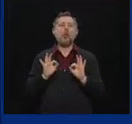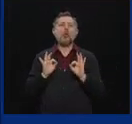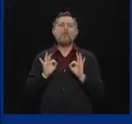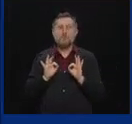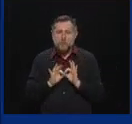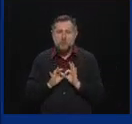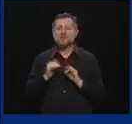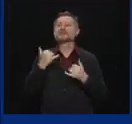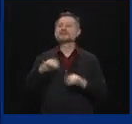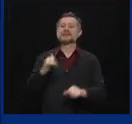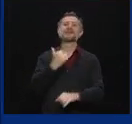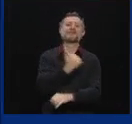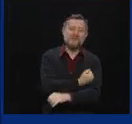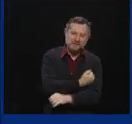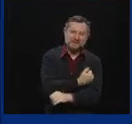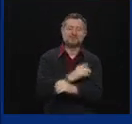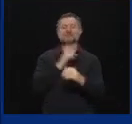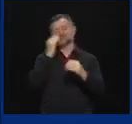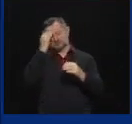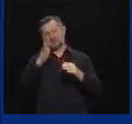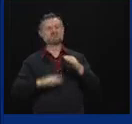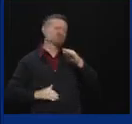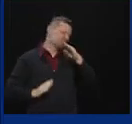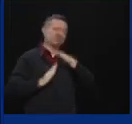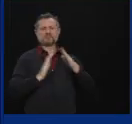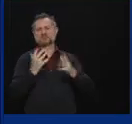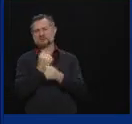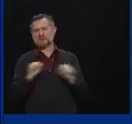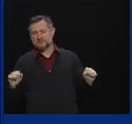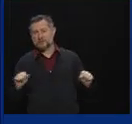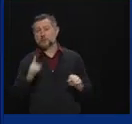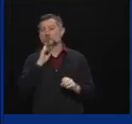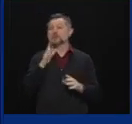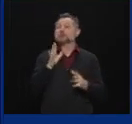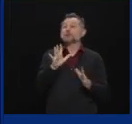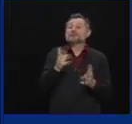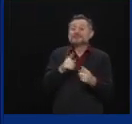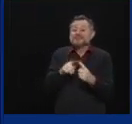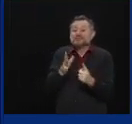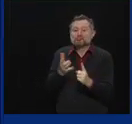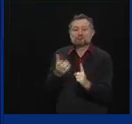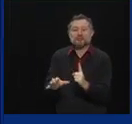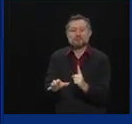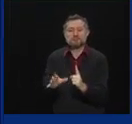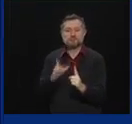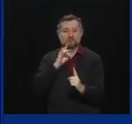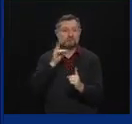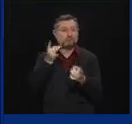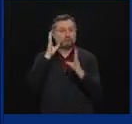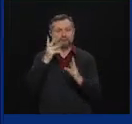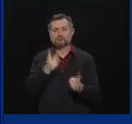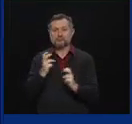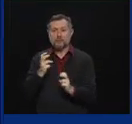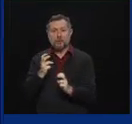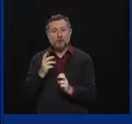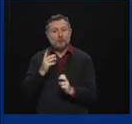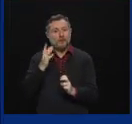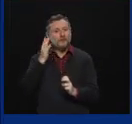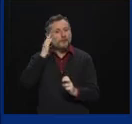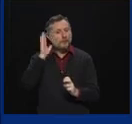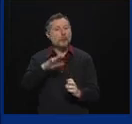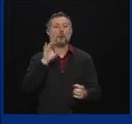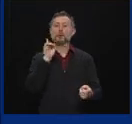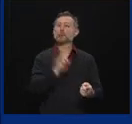thing to do, that when you are vaccinated, your chance of really getting sick or ending up in a hospital are dramatically decreased,